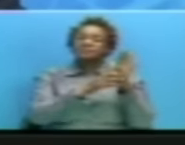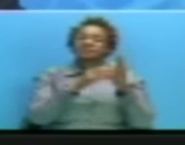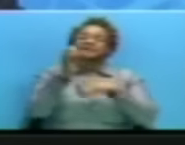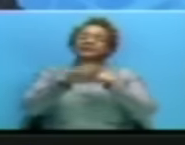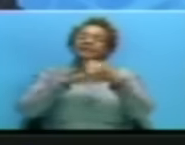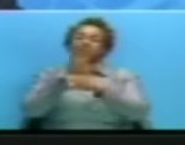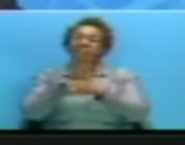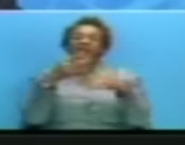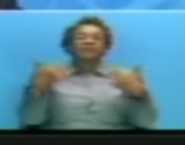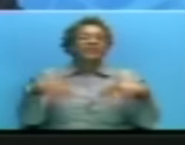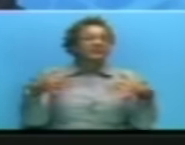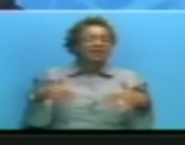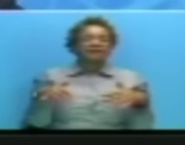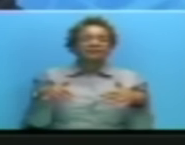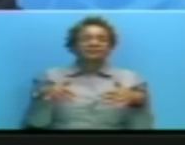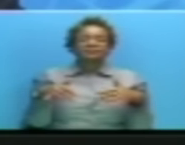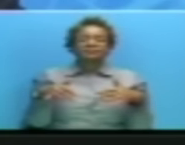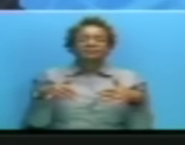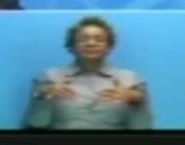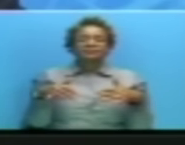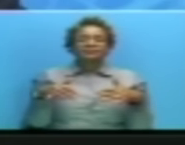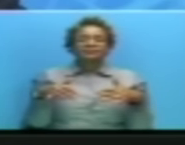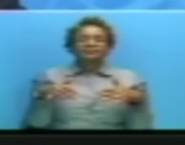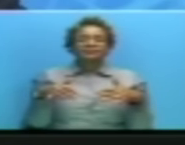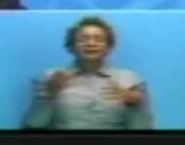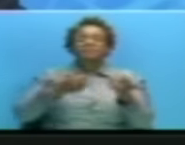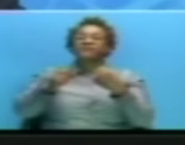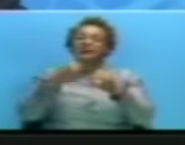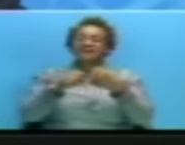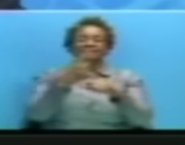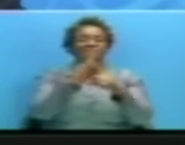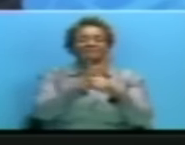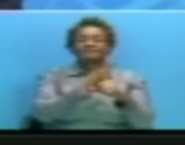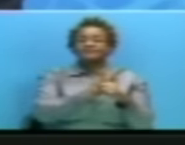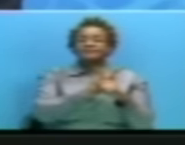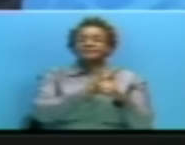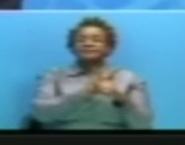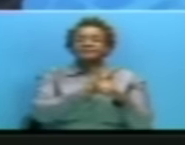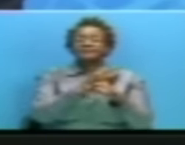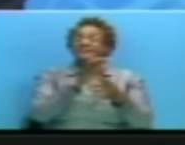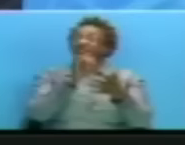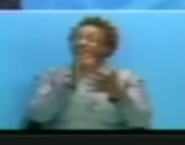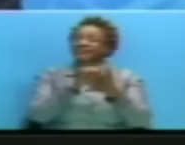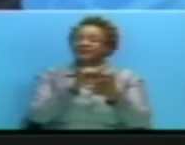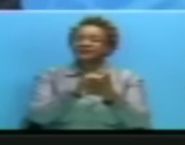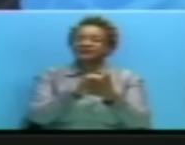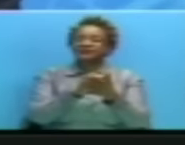cinemas, theaters, stage plays, performances, and so on. And that kind